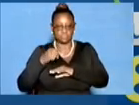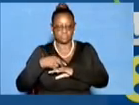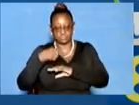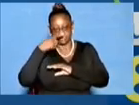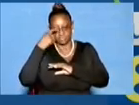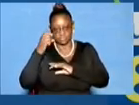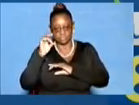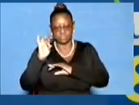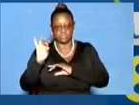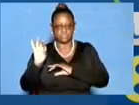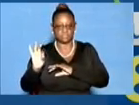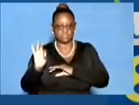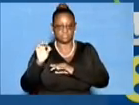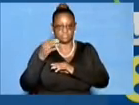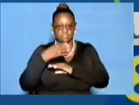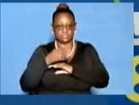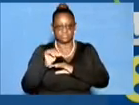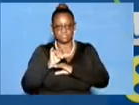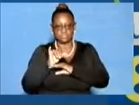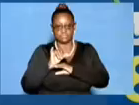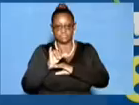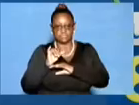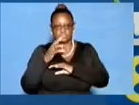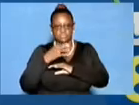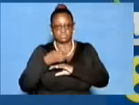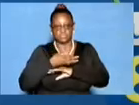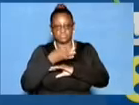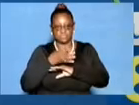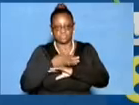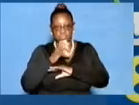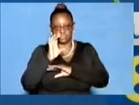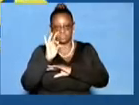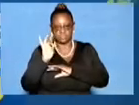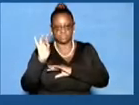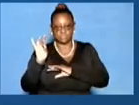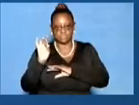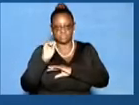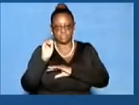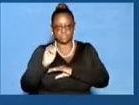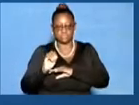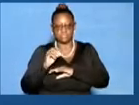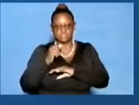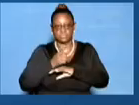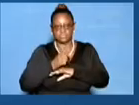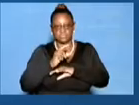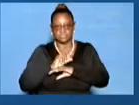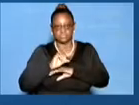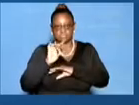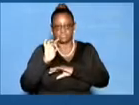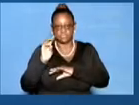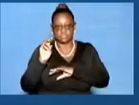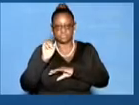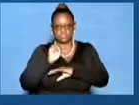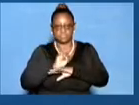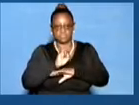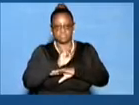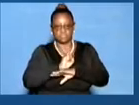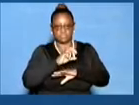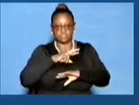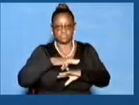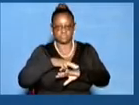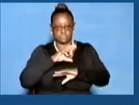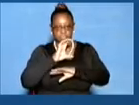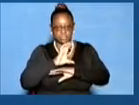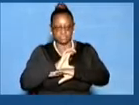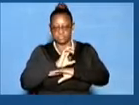Point, Zoom, also Kemp's Bay, San Andreas at 89 degrees. Fresh Creek, Central Andreas at 88. 86 in Adelstan, Cat Island, San